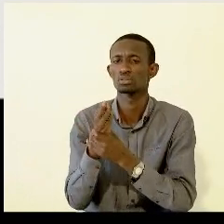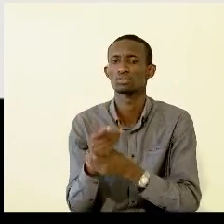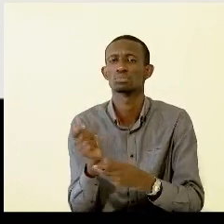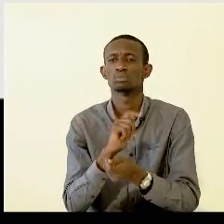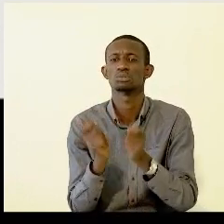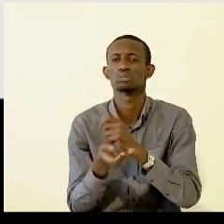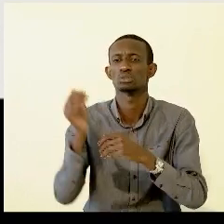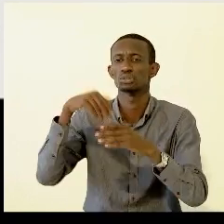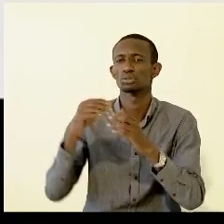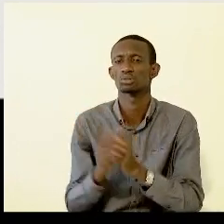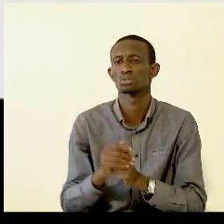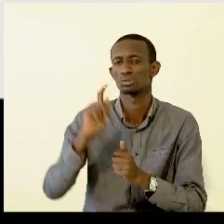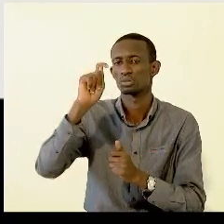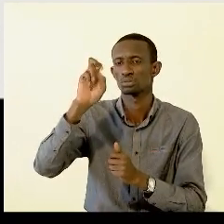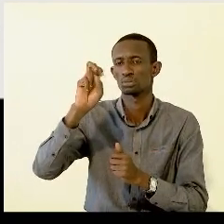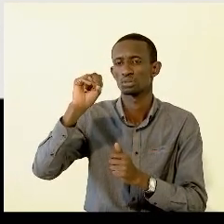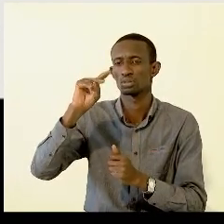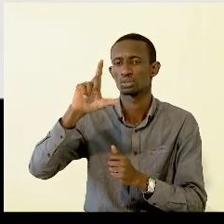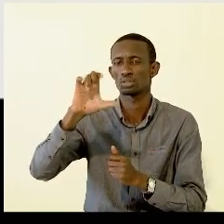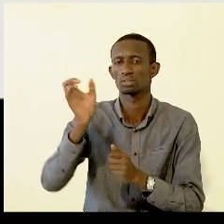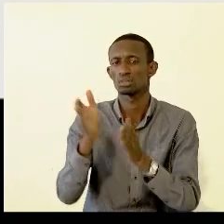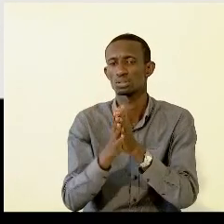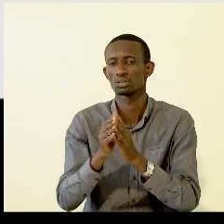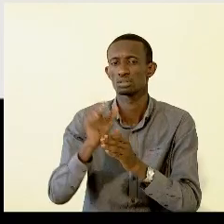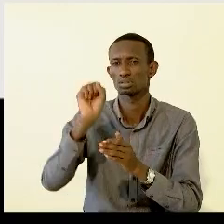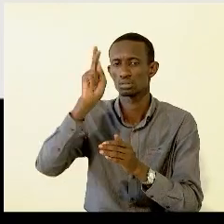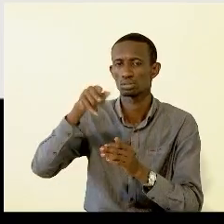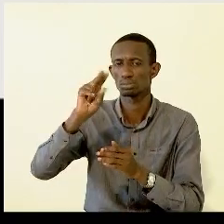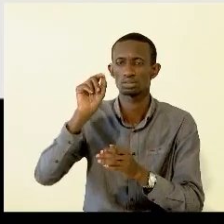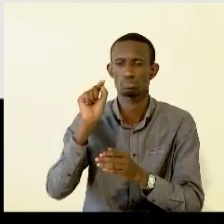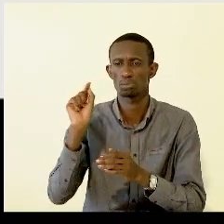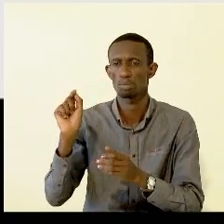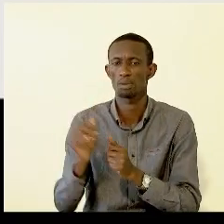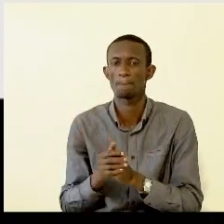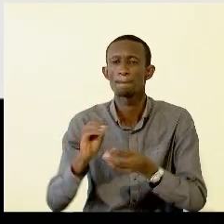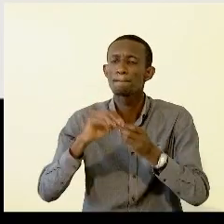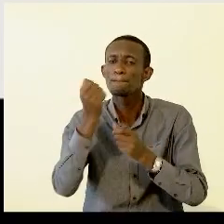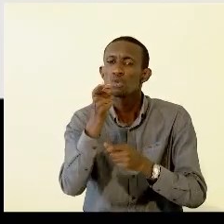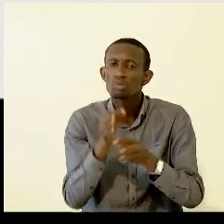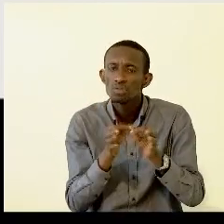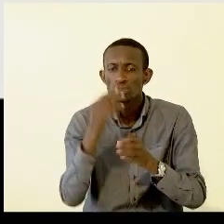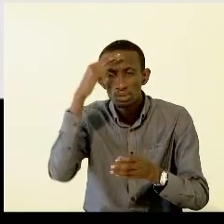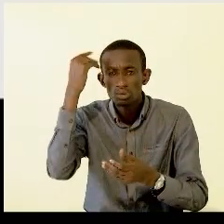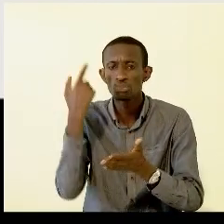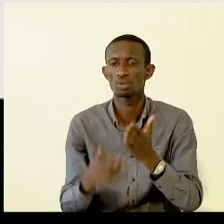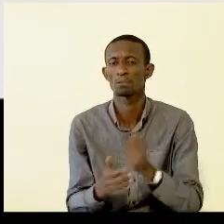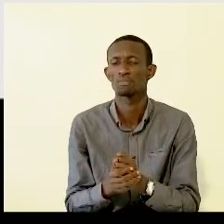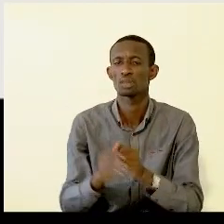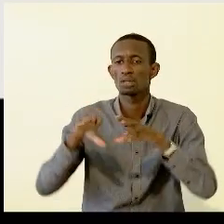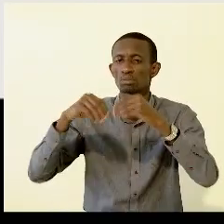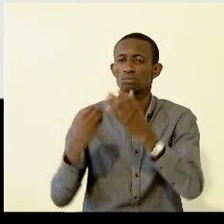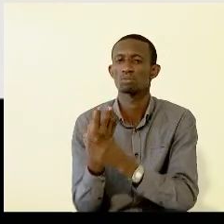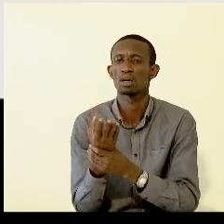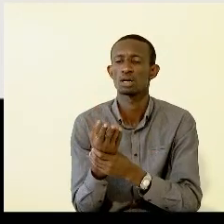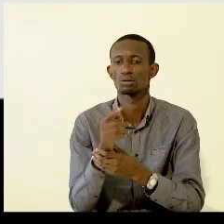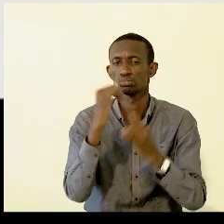modified into tendrils and spines. Question number 5, explain reason why plants shed